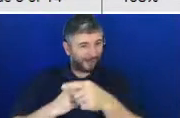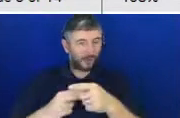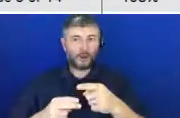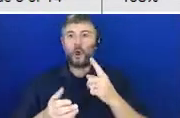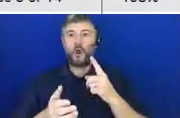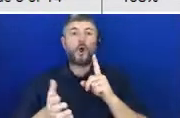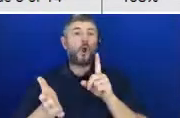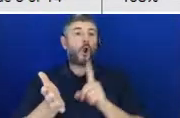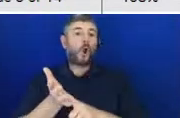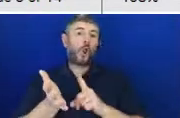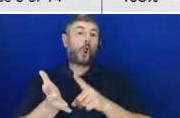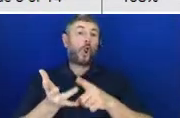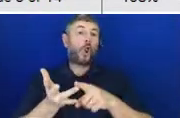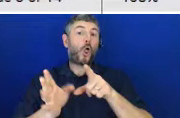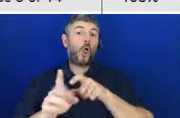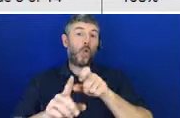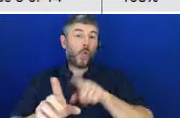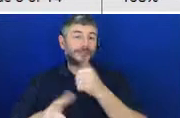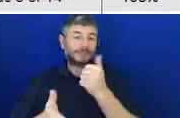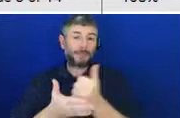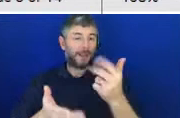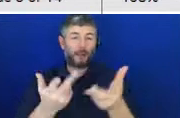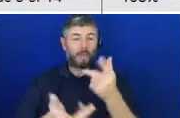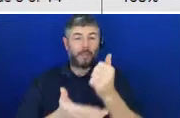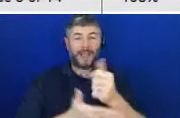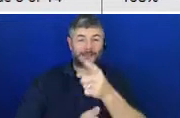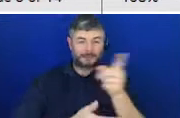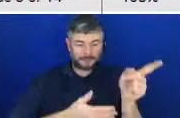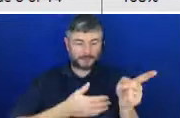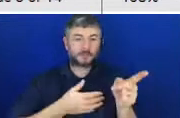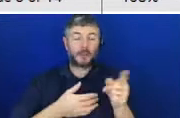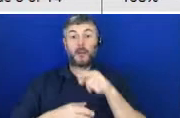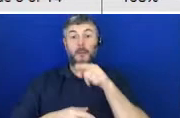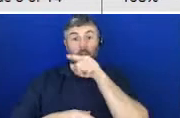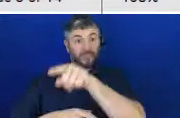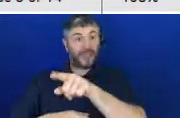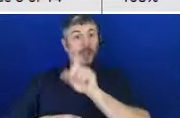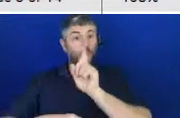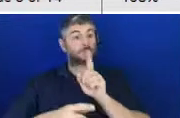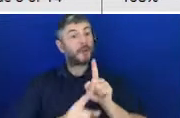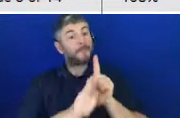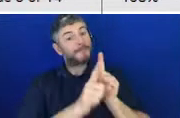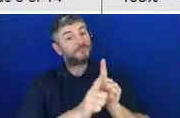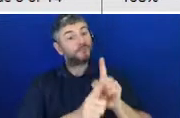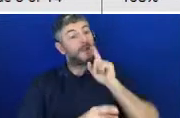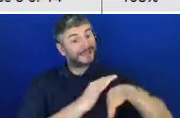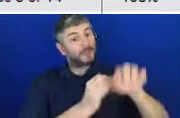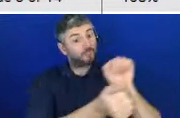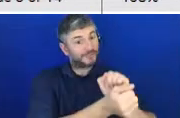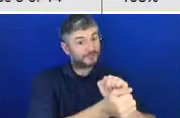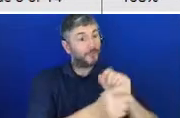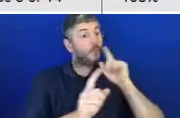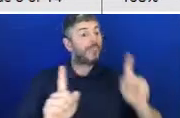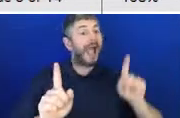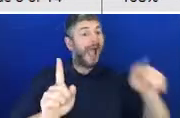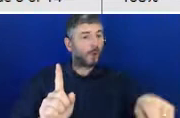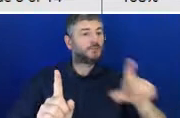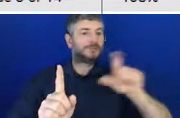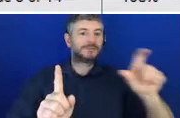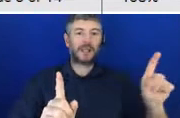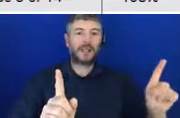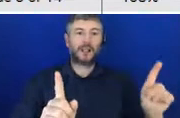particularly, who actually are happy to go into prisons and offer mentoring whilst they're in prison. But this also means that as they move through